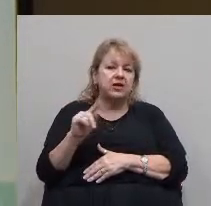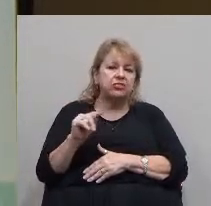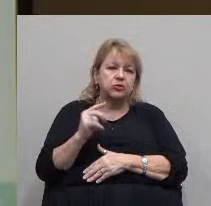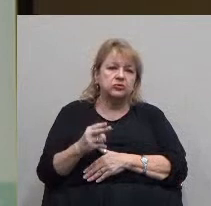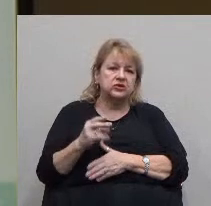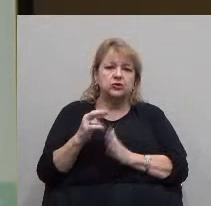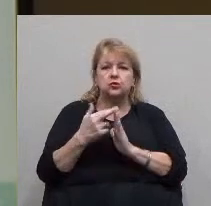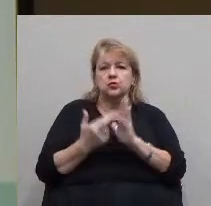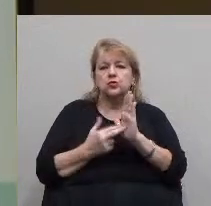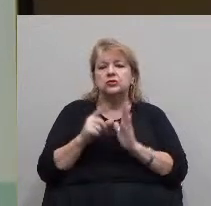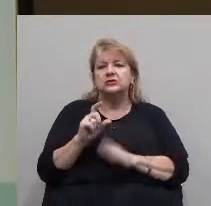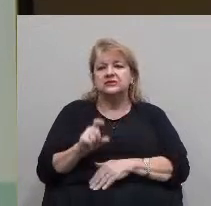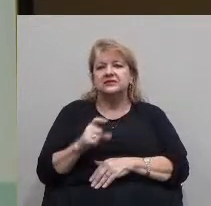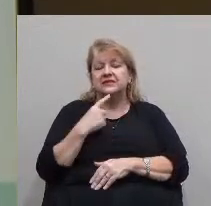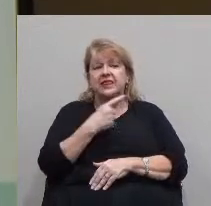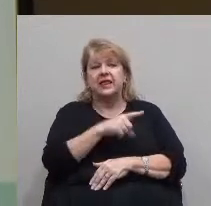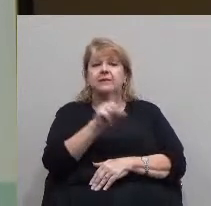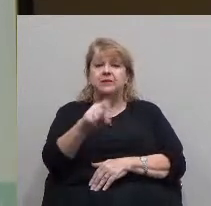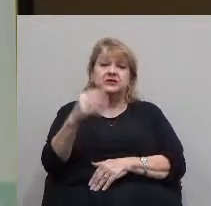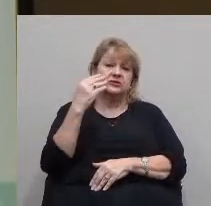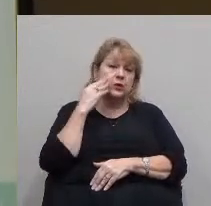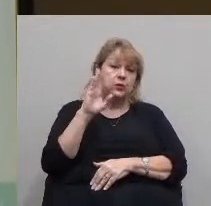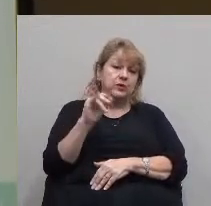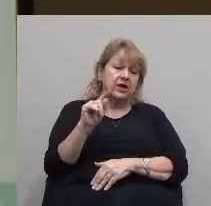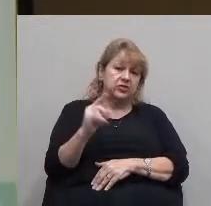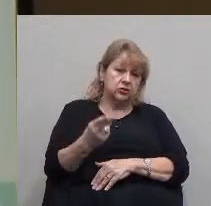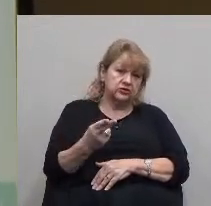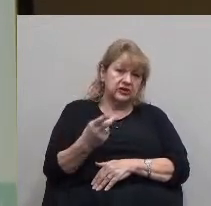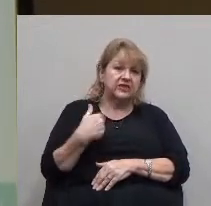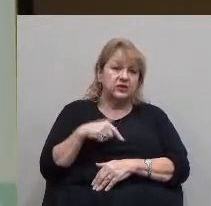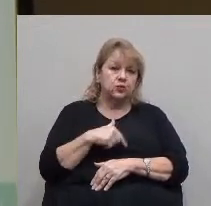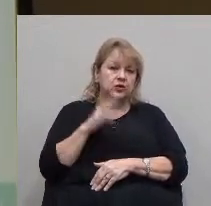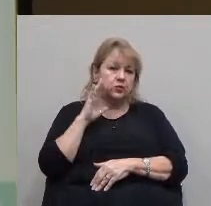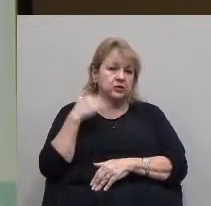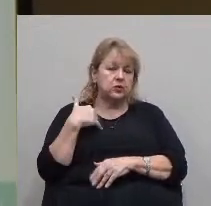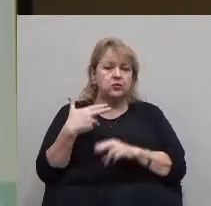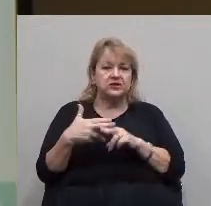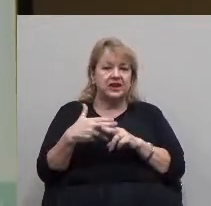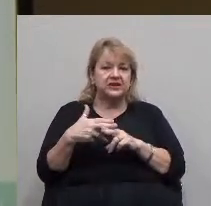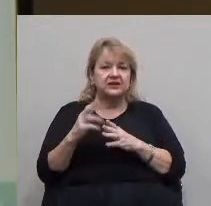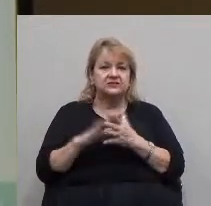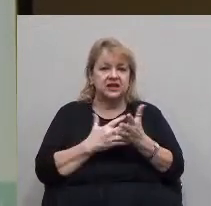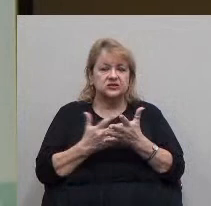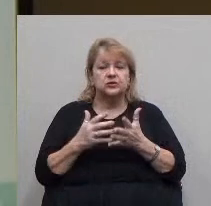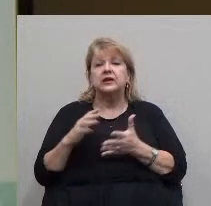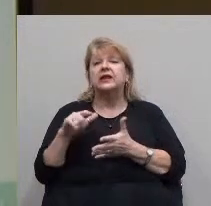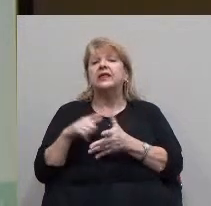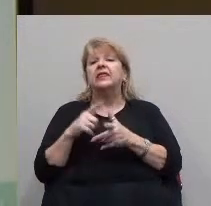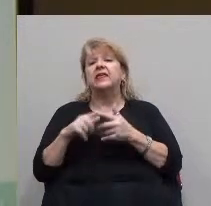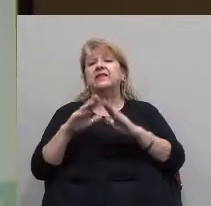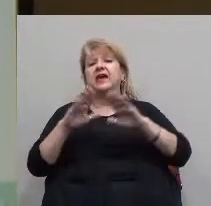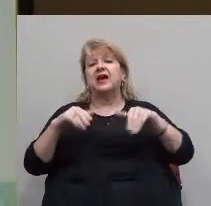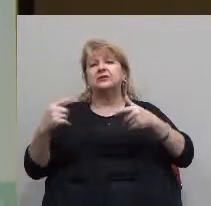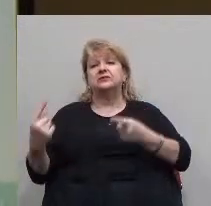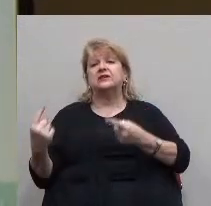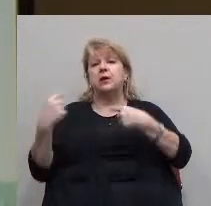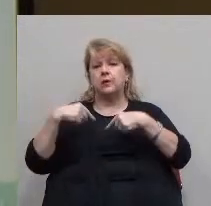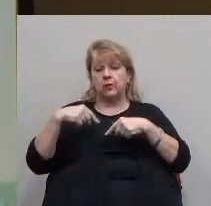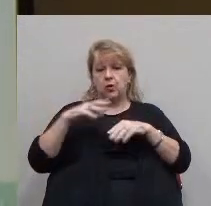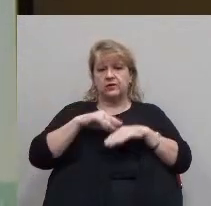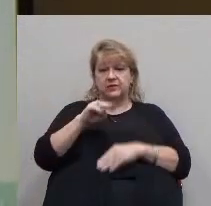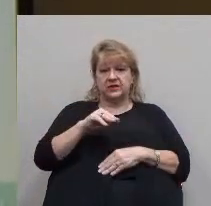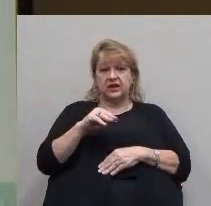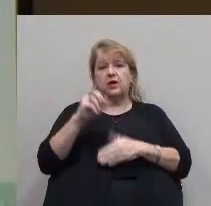have stated, that they have to know by that point. We'll know a tentative schedule, and then when the House fully comes in on Monday, they'll approve a committee schedule